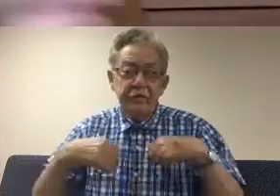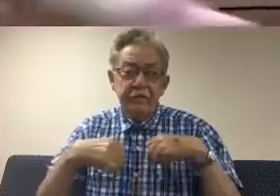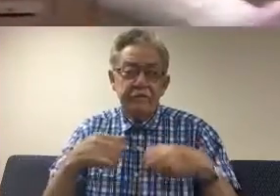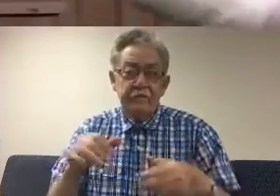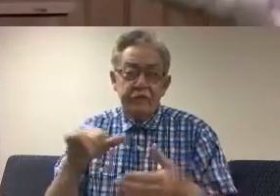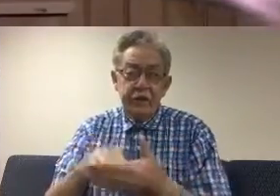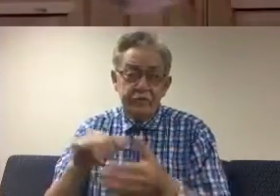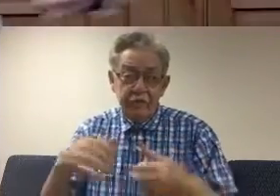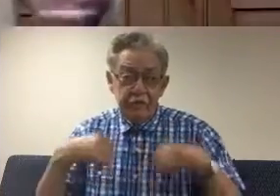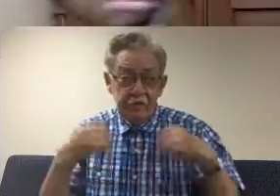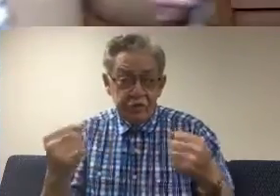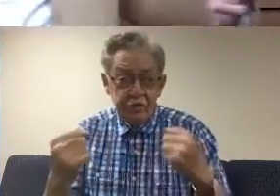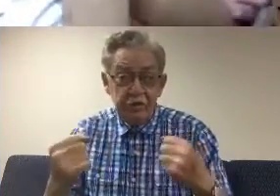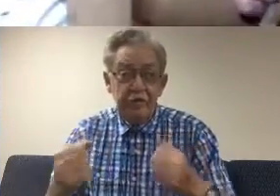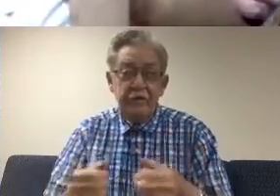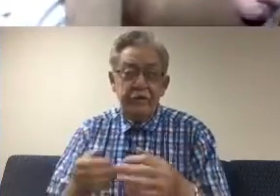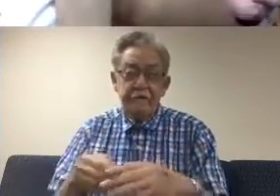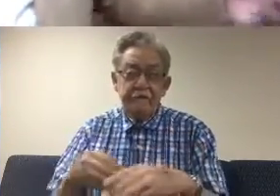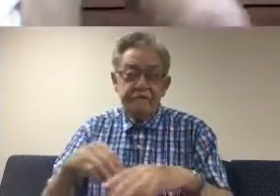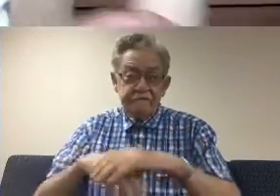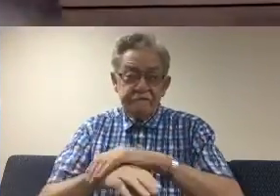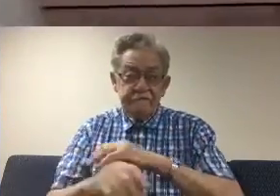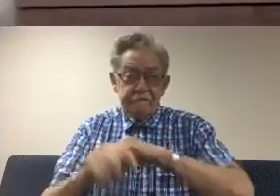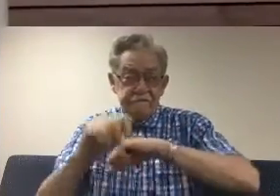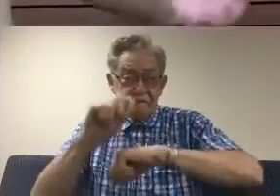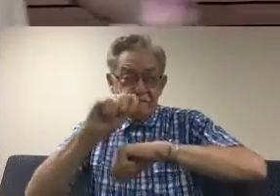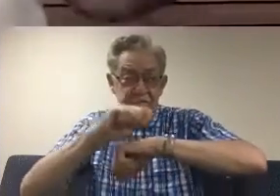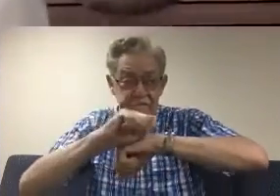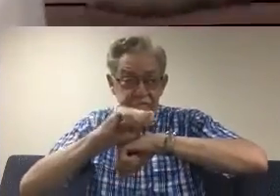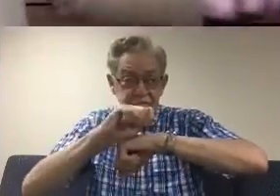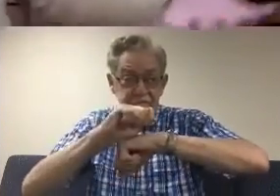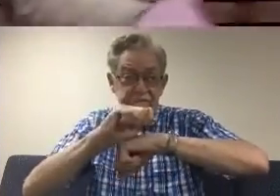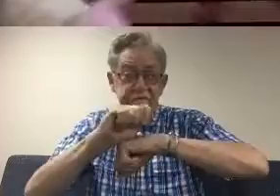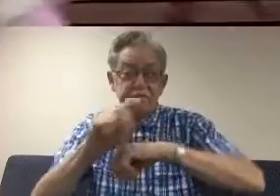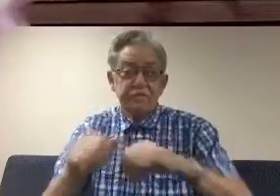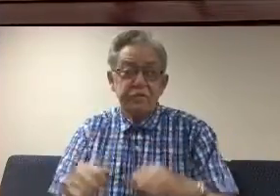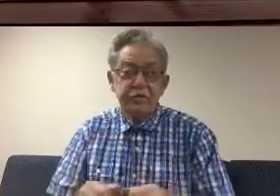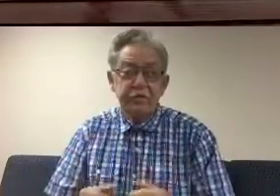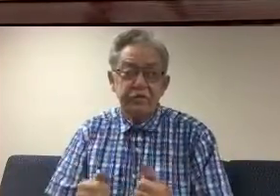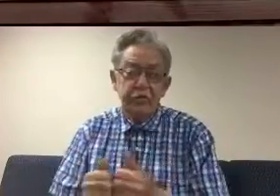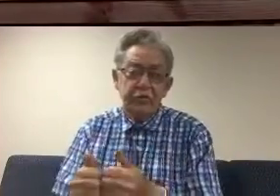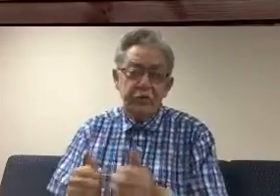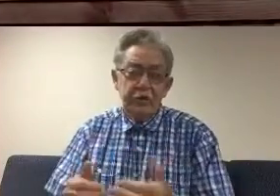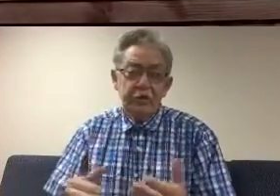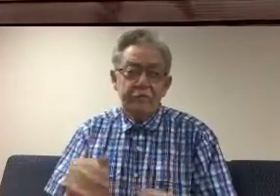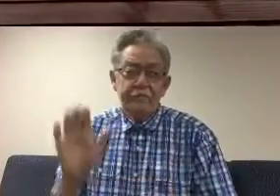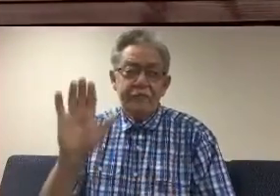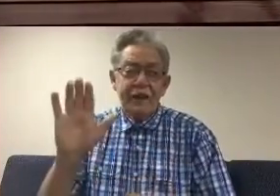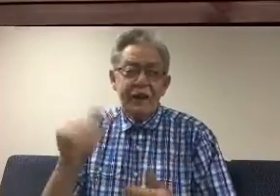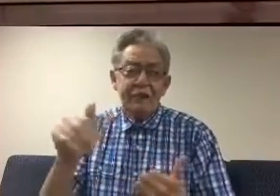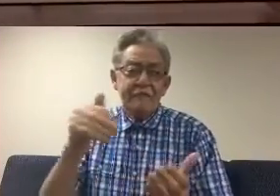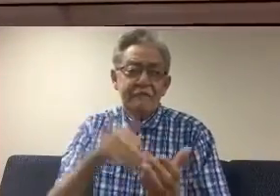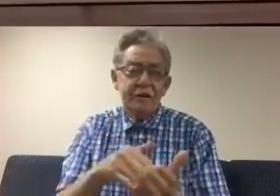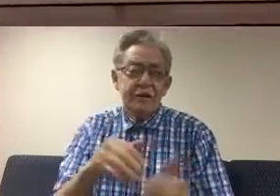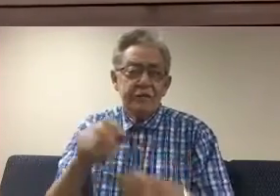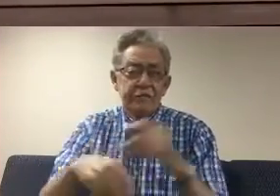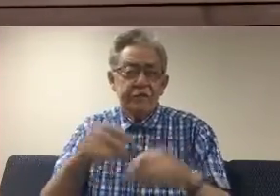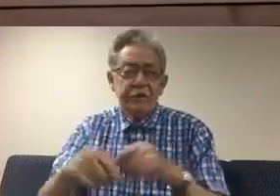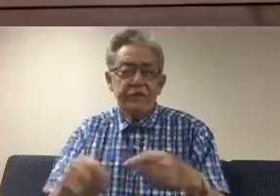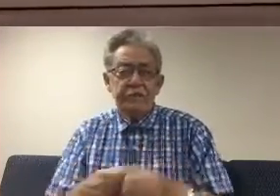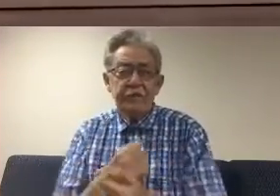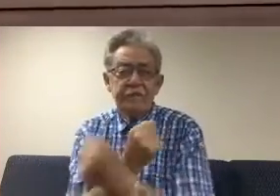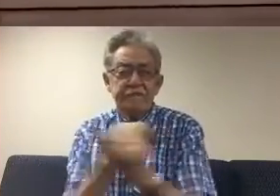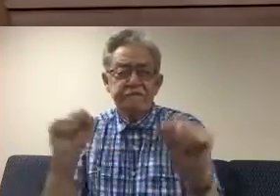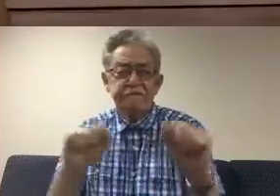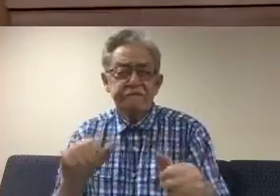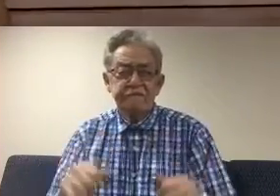area, drew a huge crowd. Some 5,000 people are saved on that one day as the result. 5,000 men, maybe